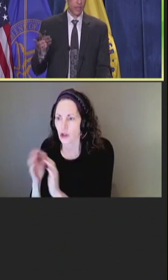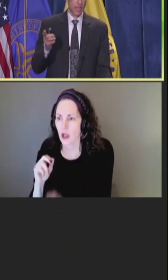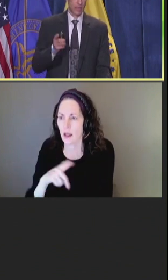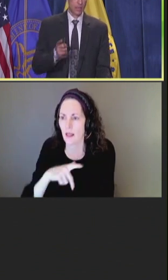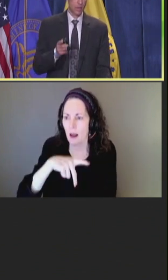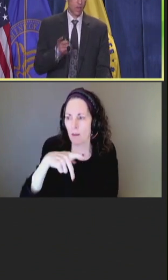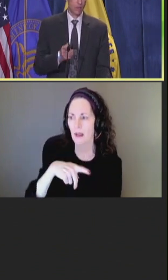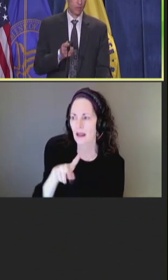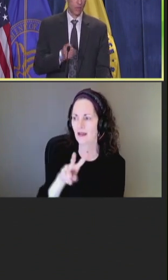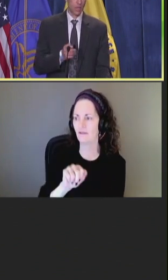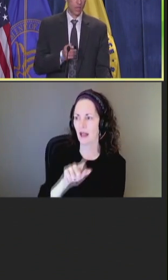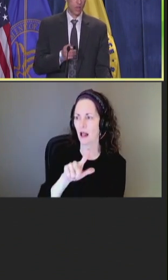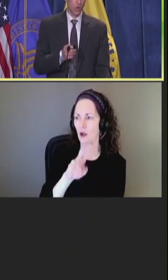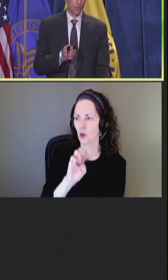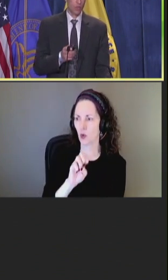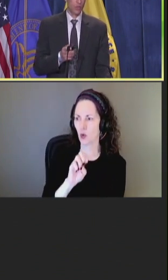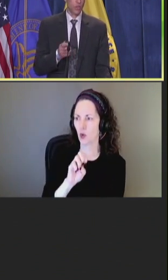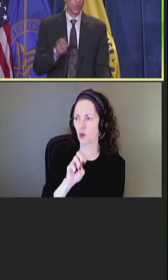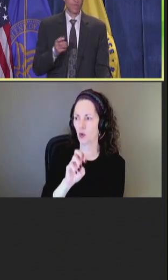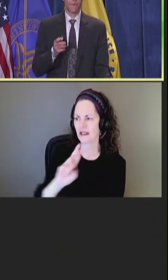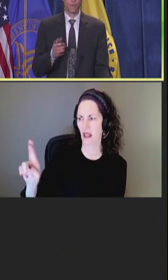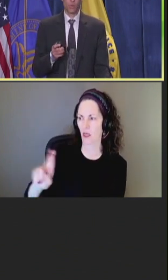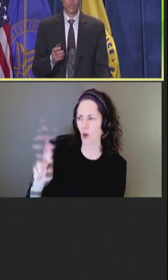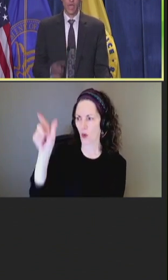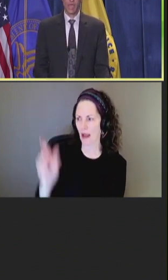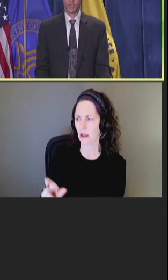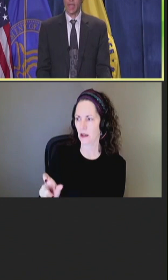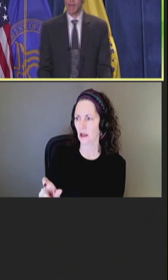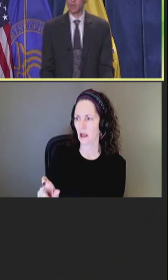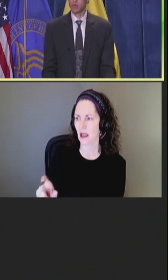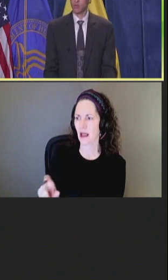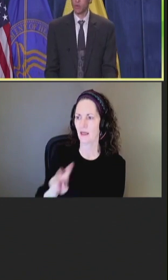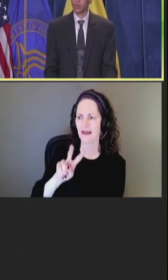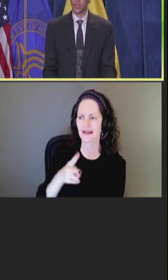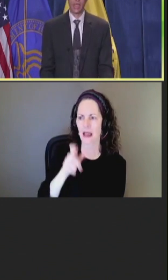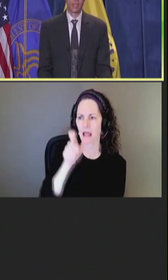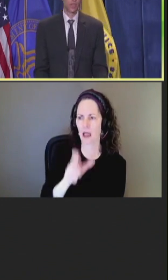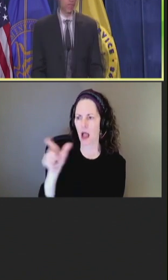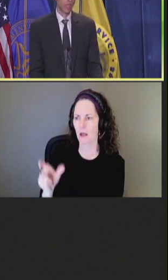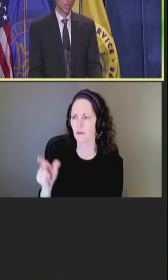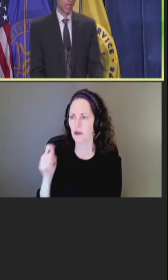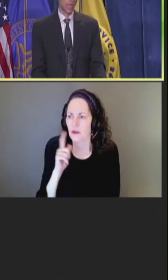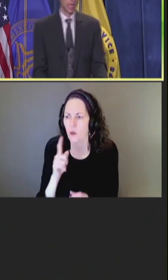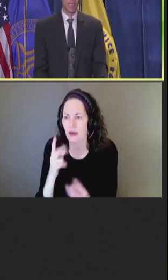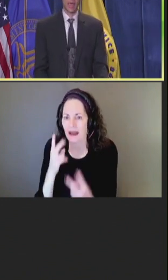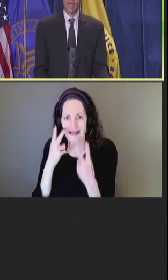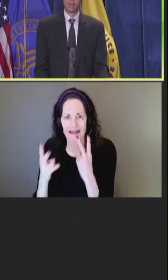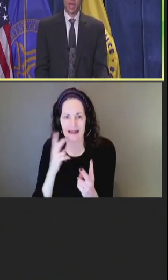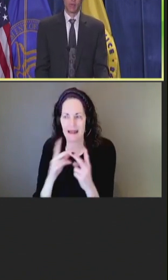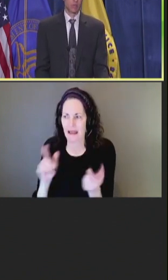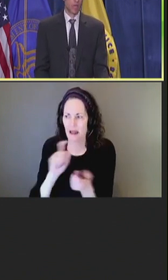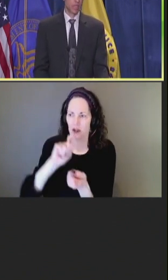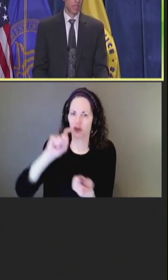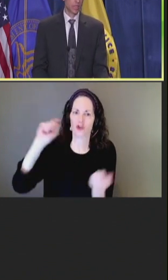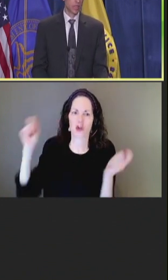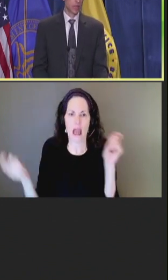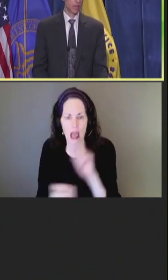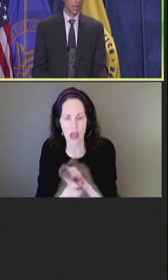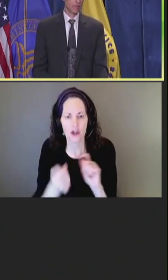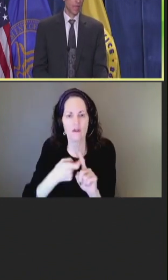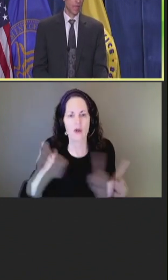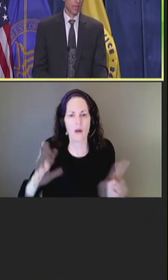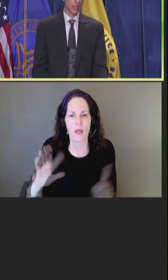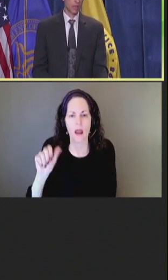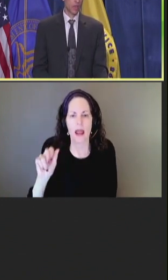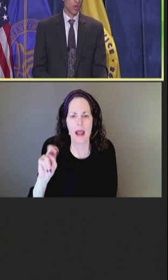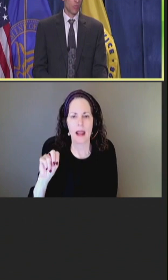then the second column over shows the fold change, the absolute fold change in antibody responses. There are a lot of